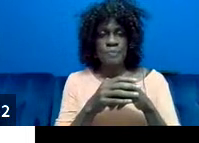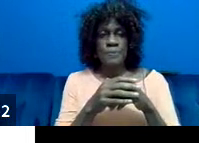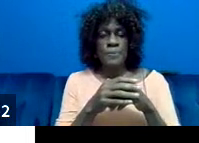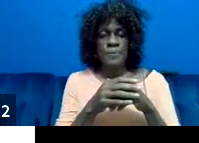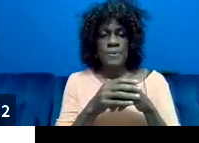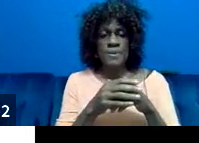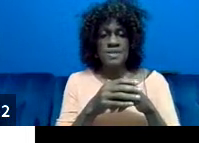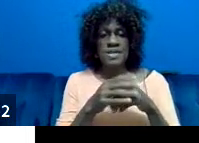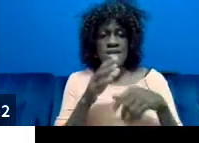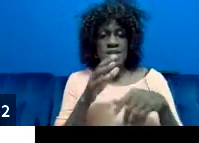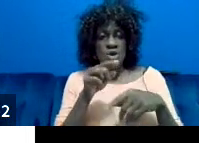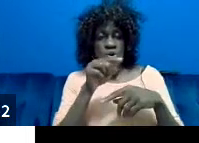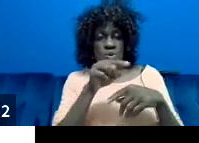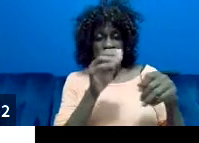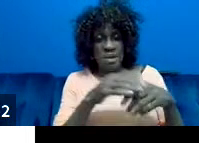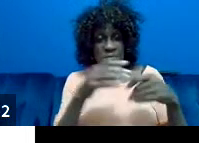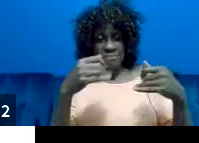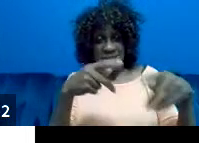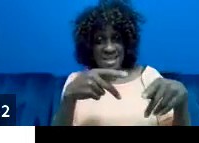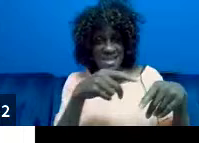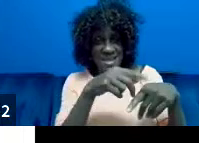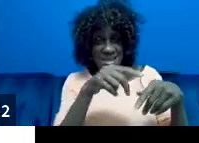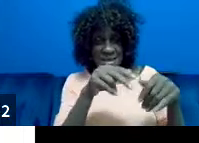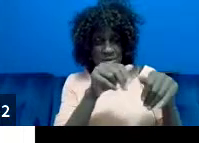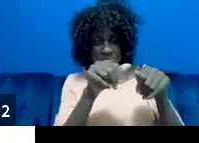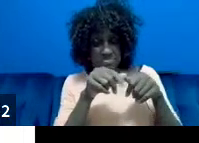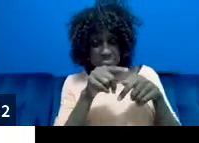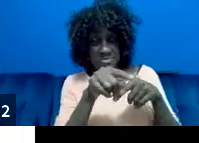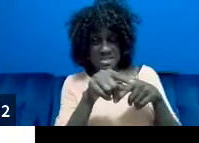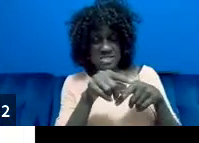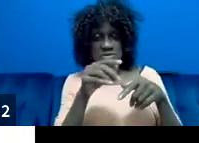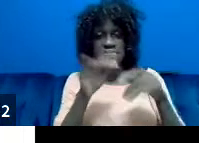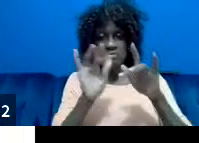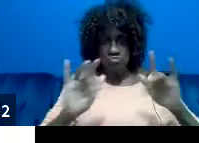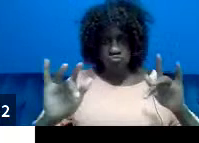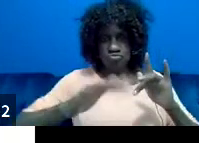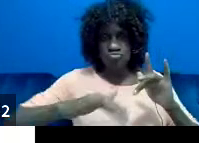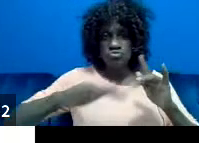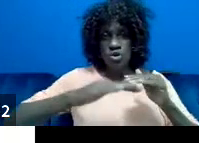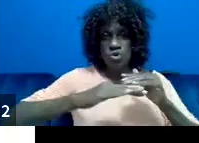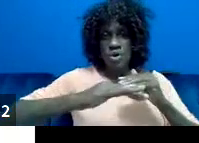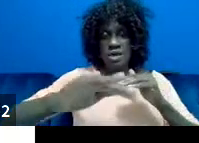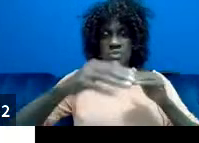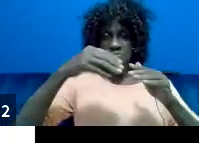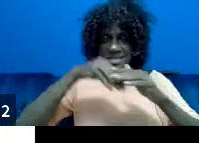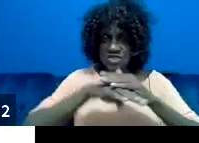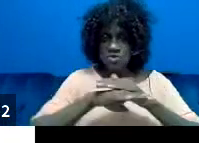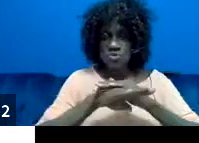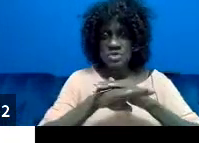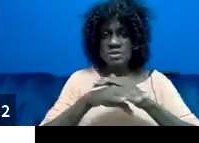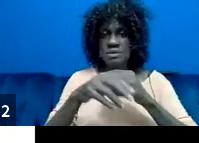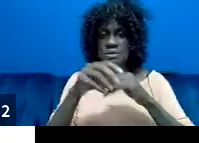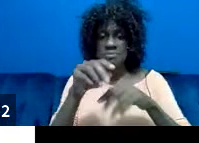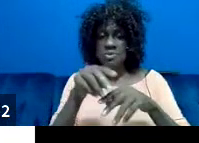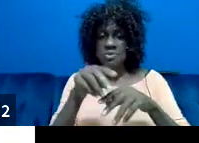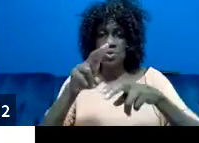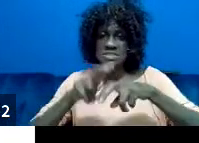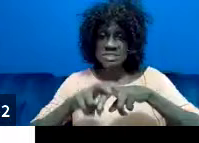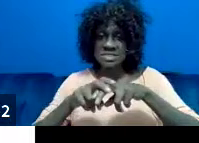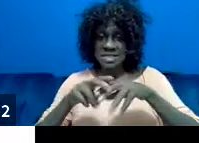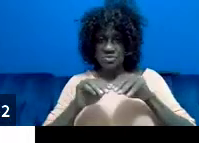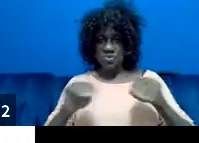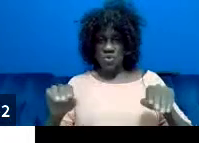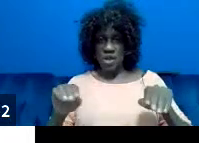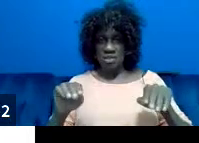At those accessible play components, you have to provide clear floor or ground space. We're talking about entry pointer seats at the ground level,